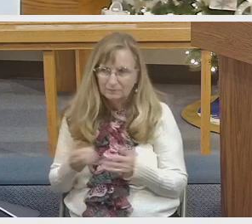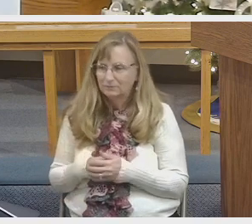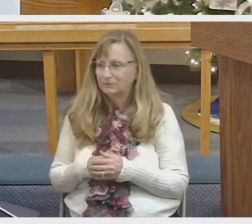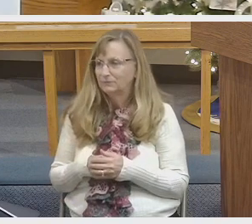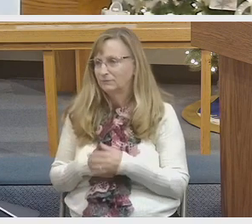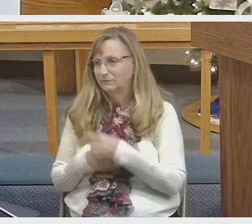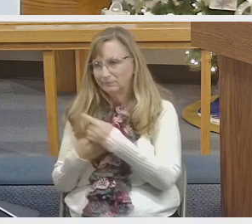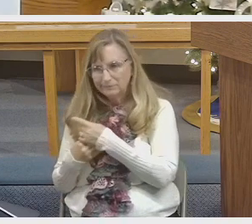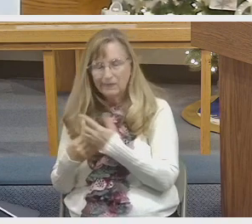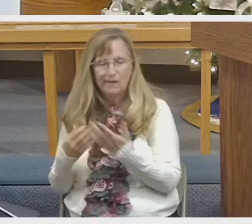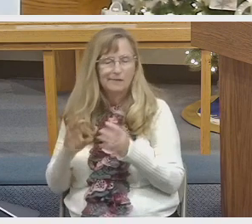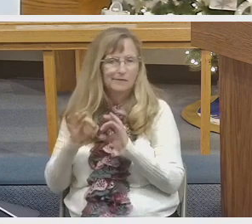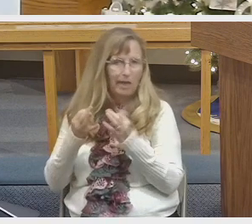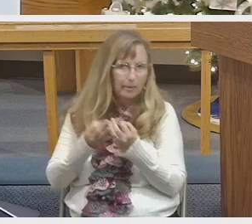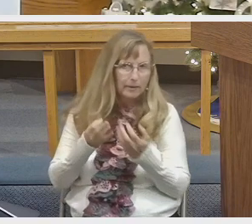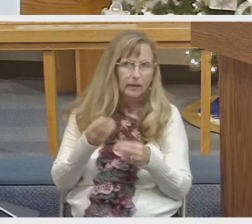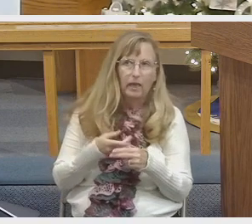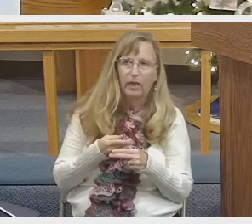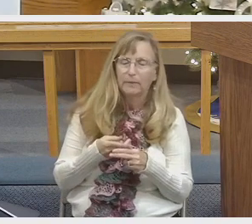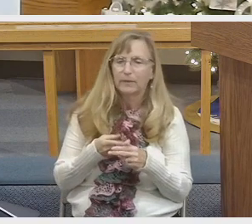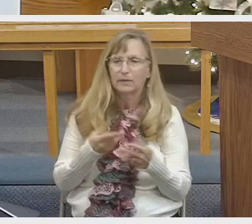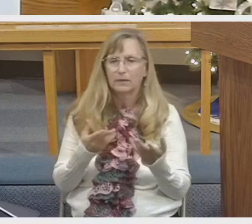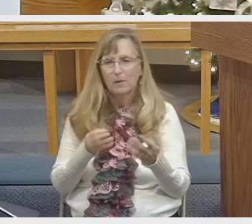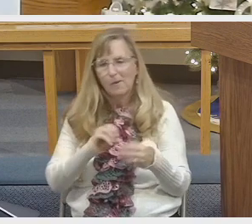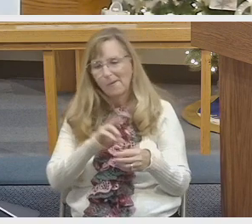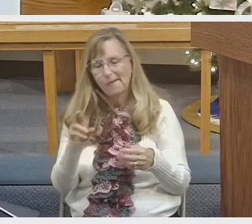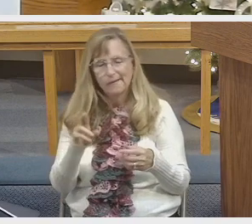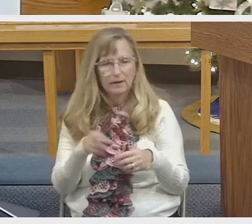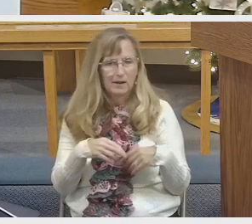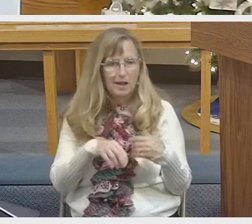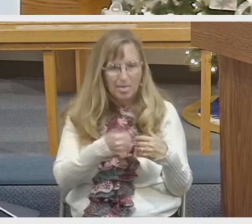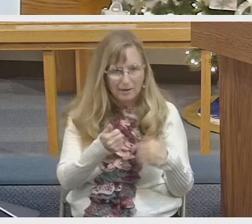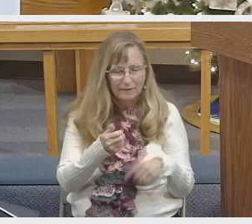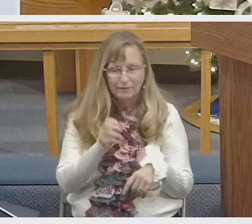the Schraders, or the Rodriguez family. No,